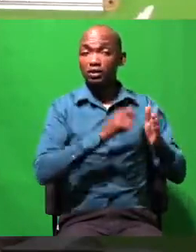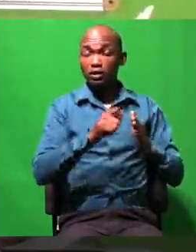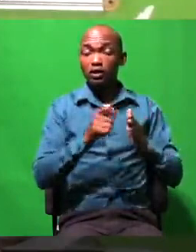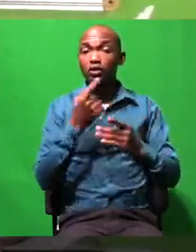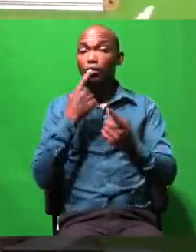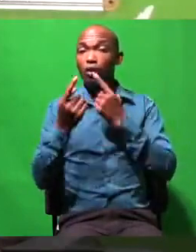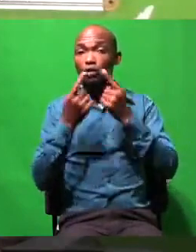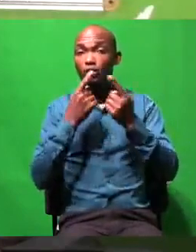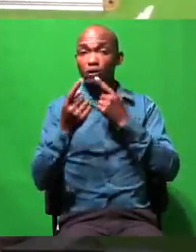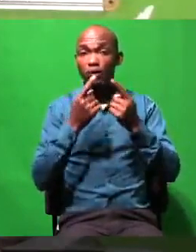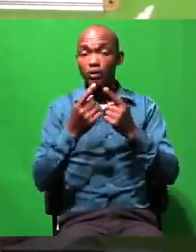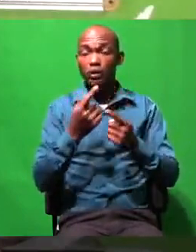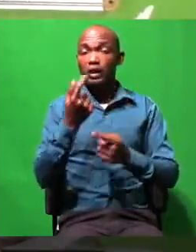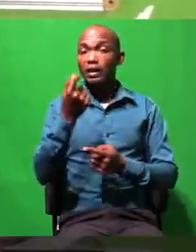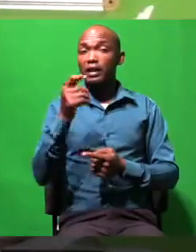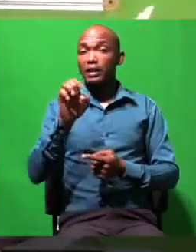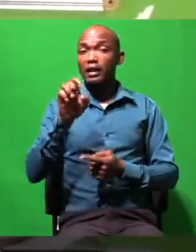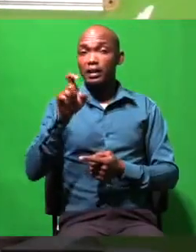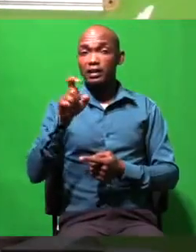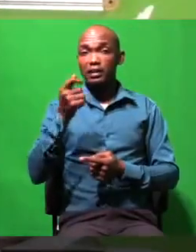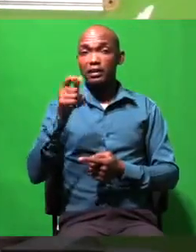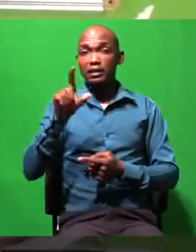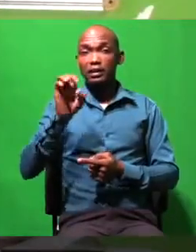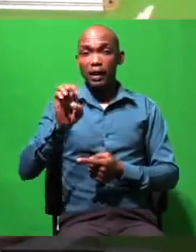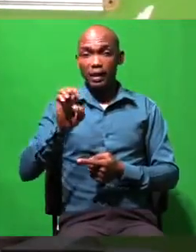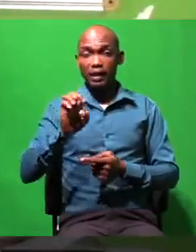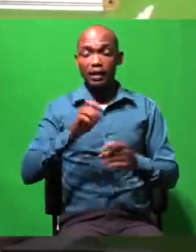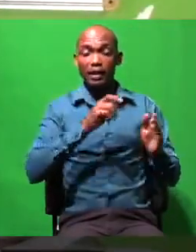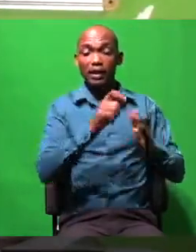we are talking about textile industry.